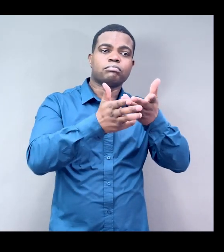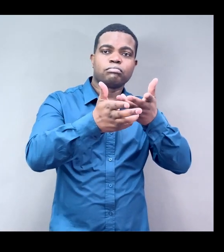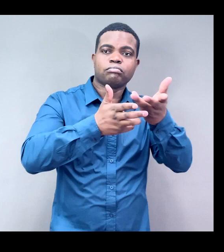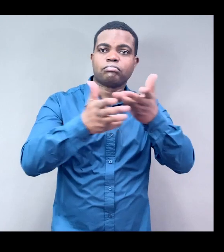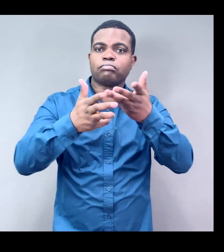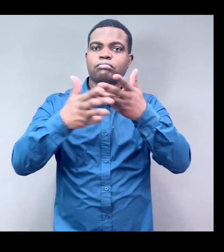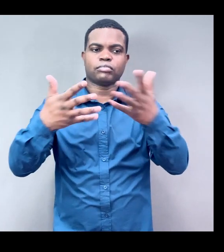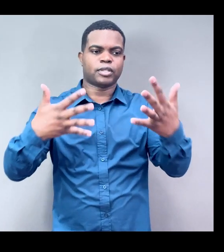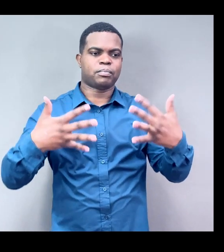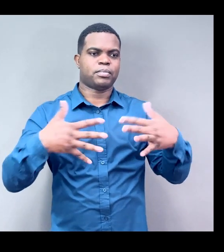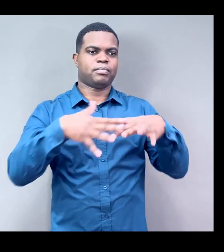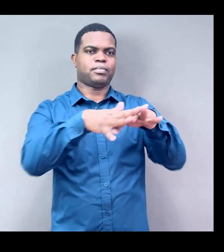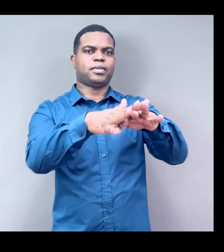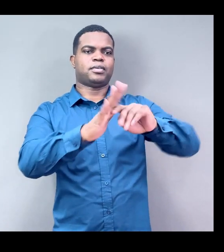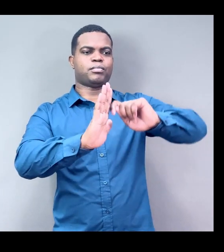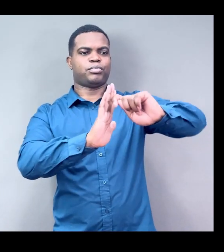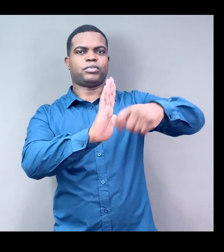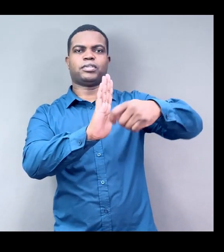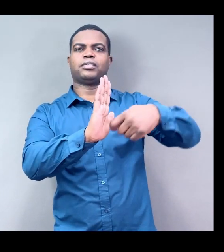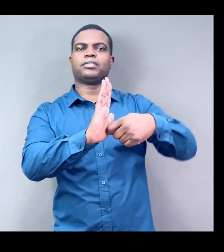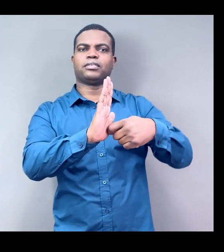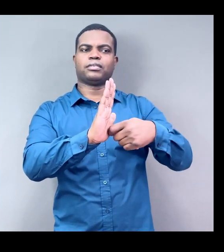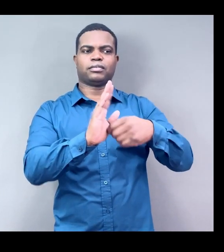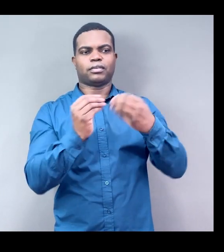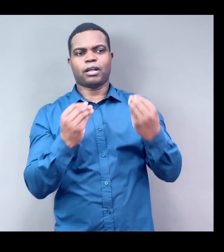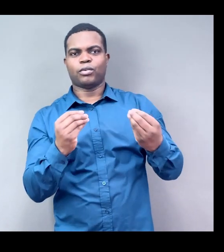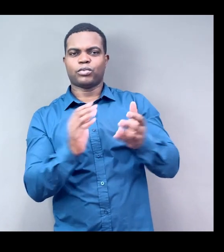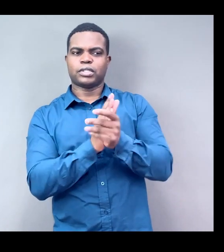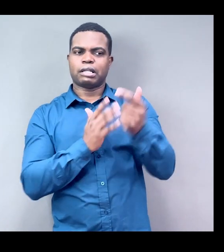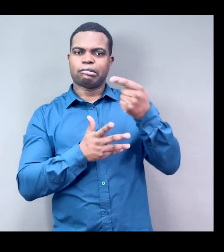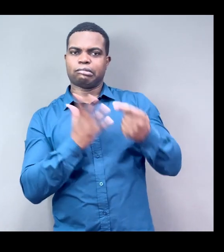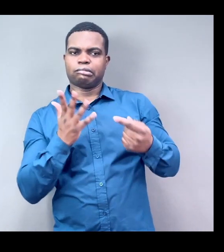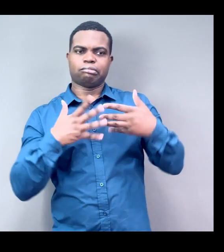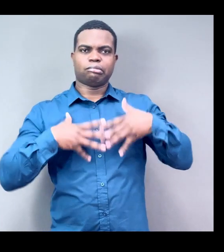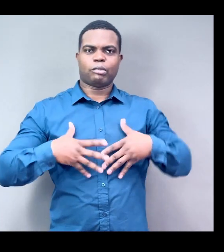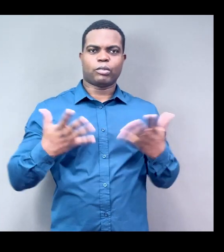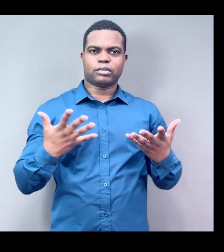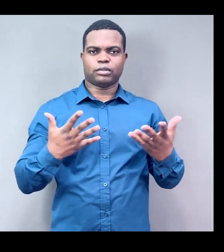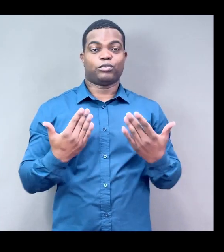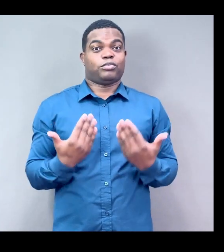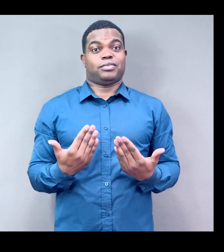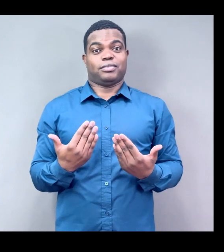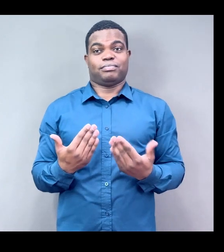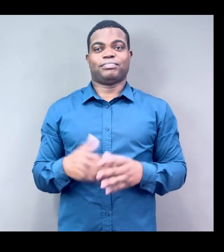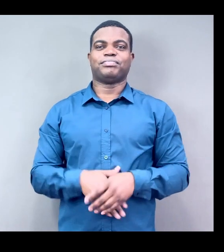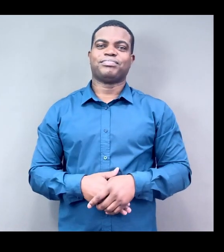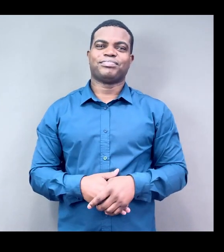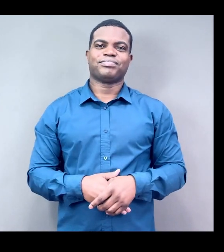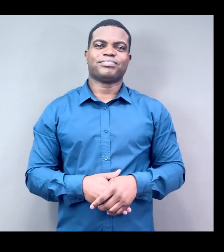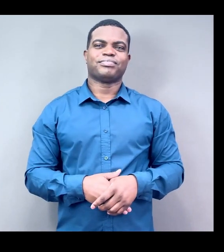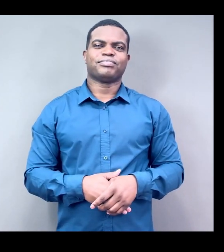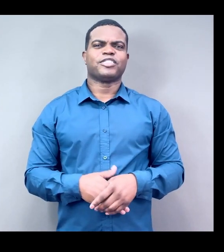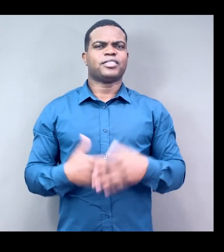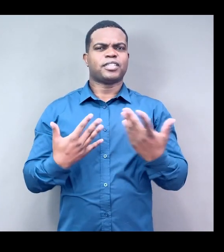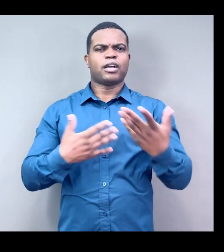the crucial skills in implementing community engagement initiatives.